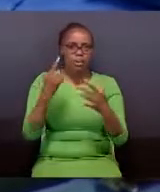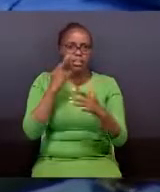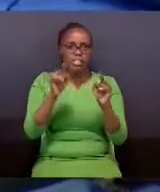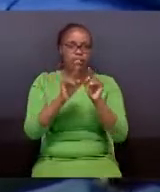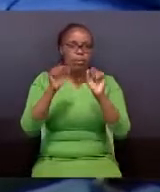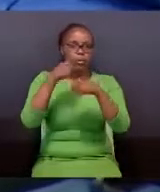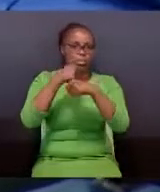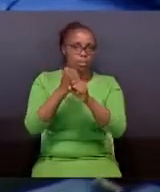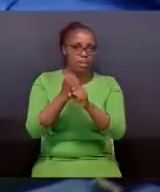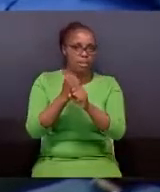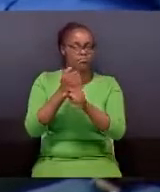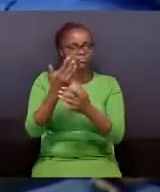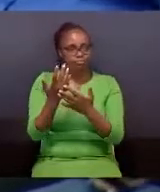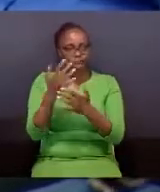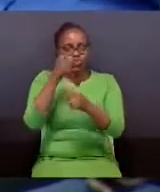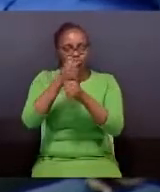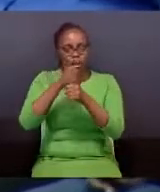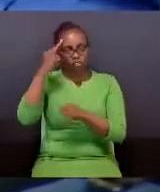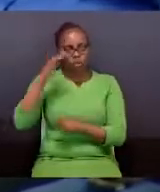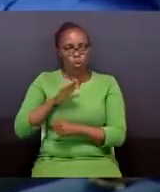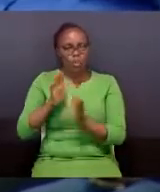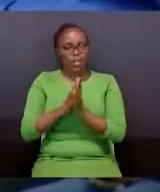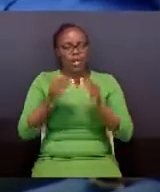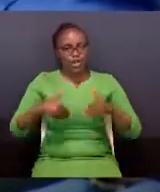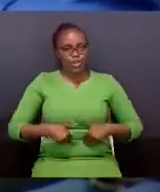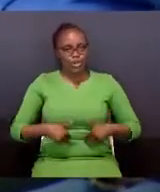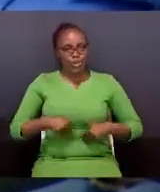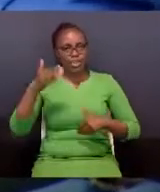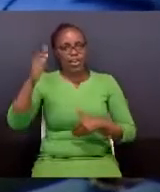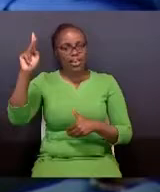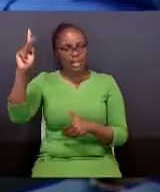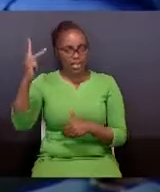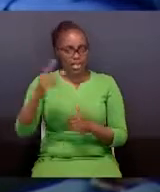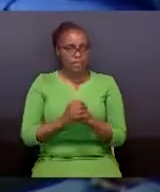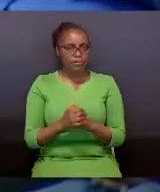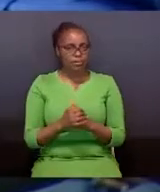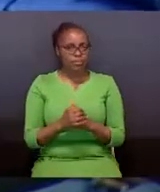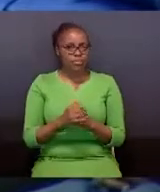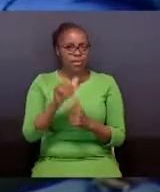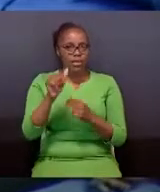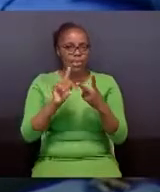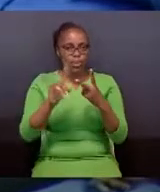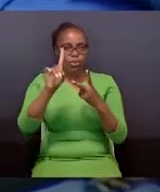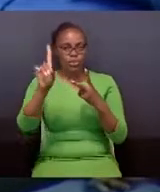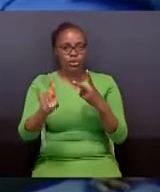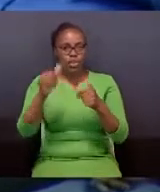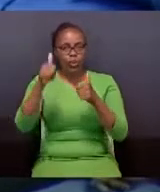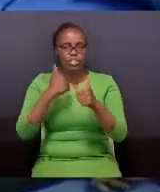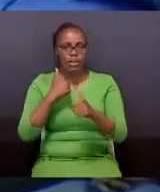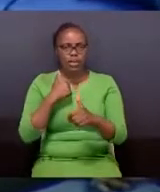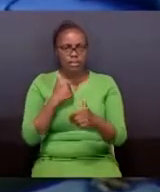that creates a livelihood for women and youths in Kenya. Another question that I